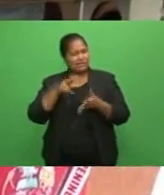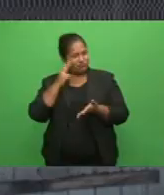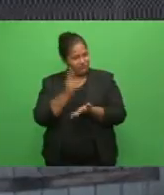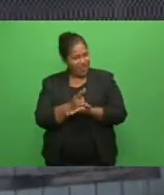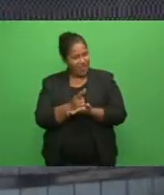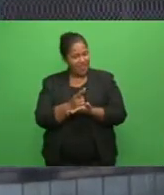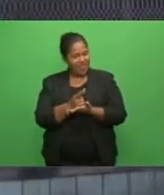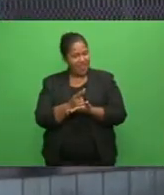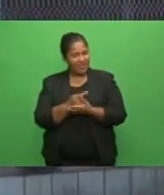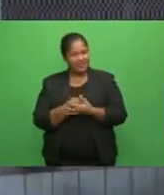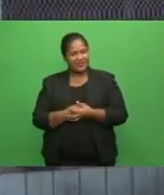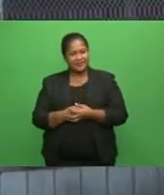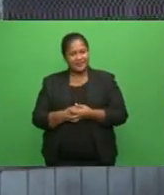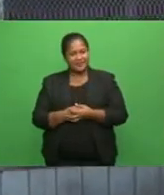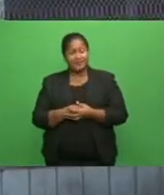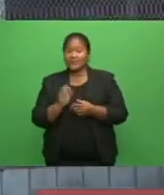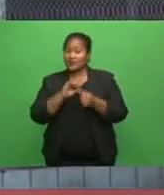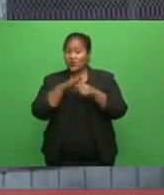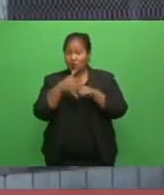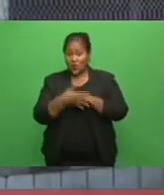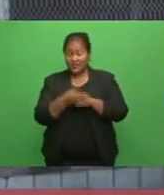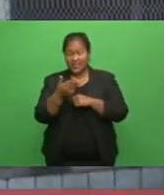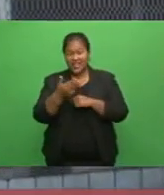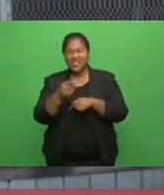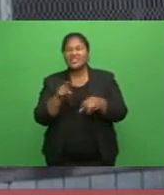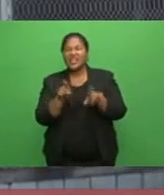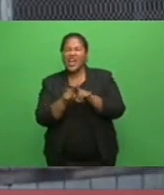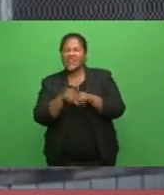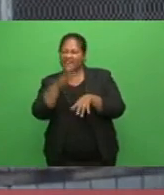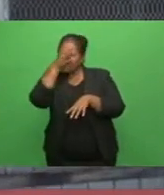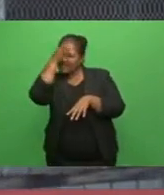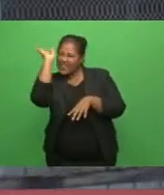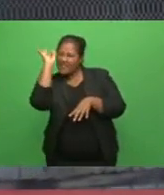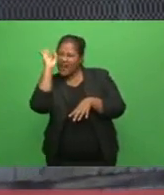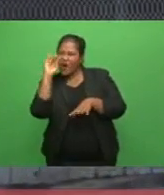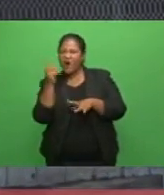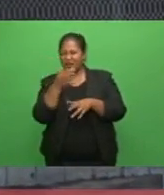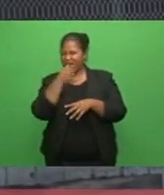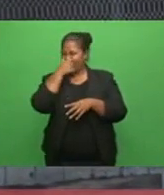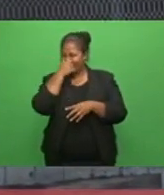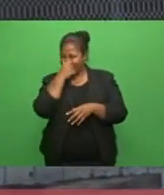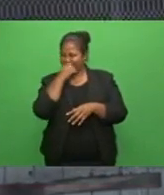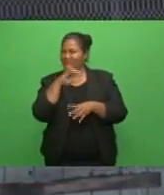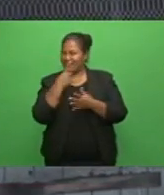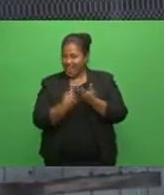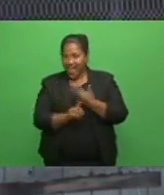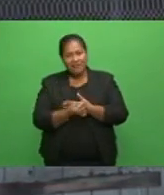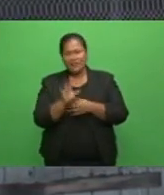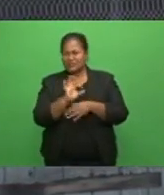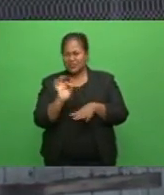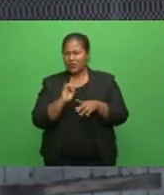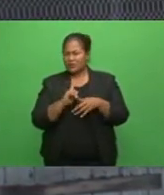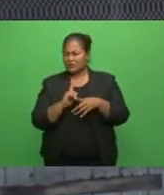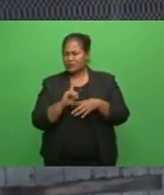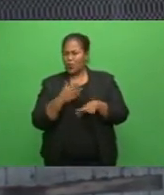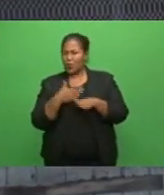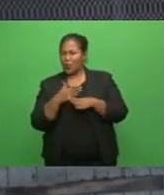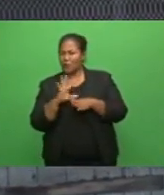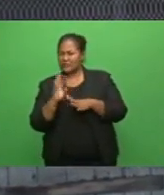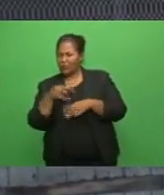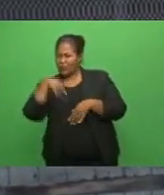COVID-19 is just like a fever or any flu that goes around. It is not a work or someone's evil